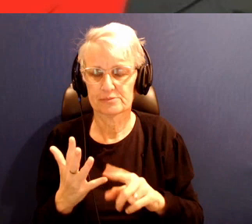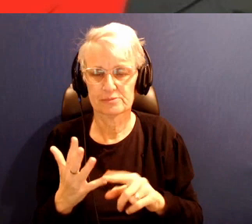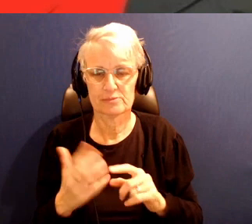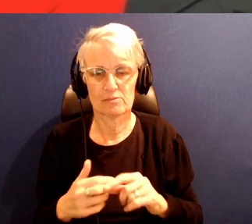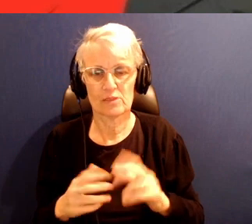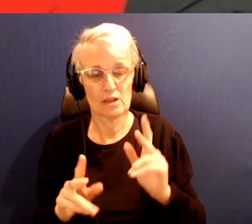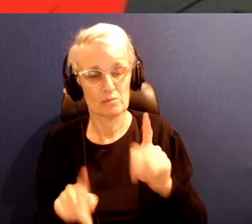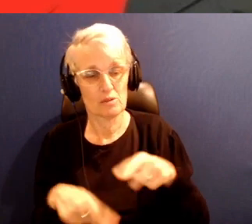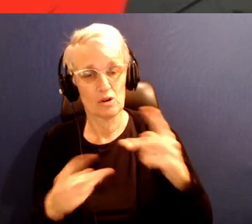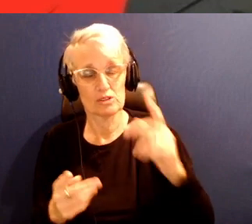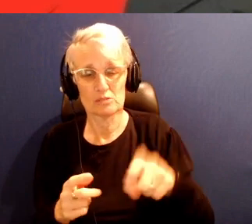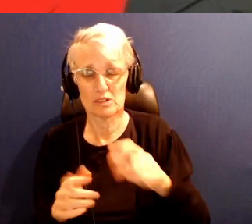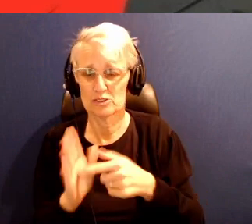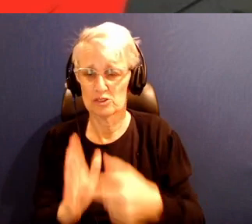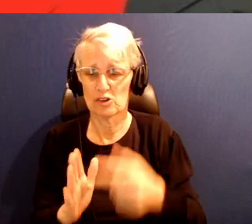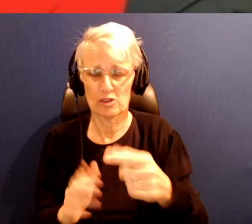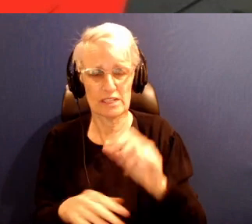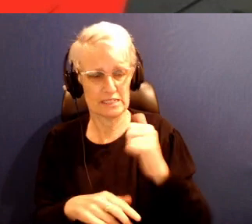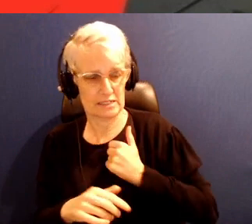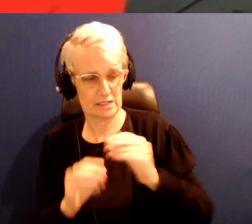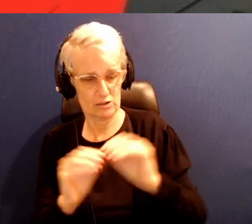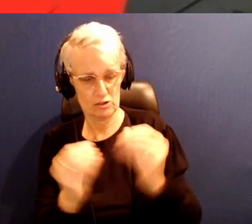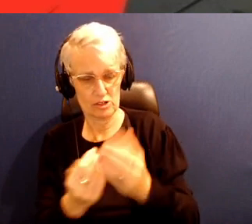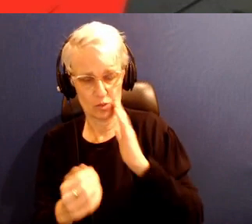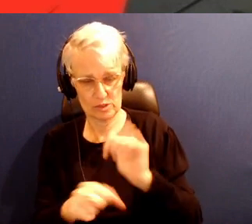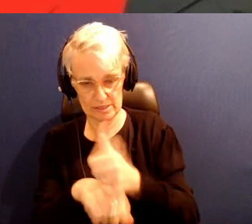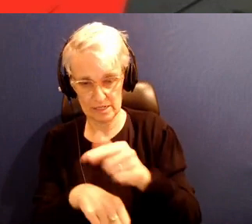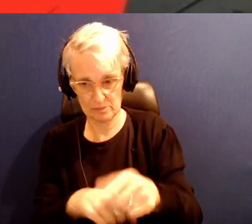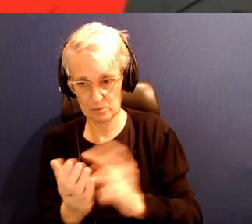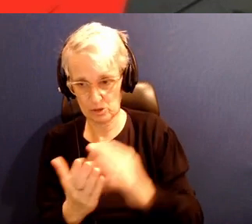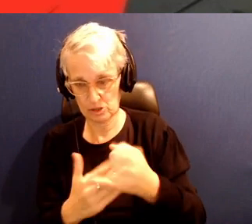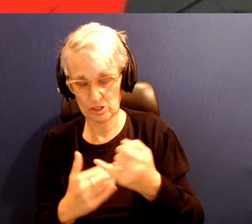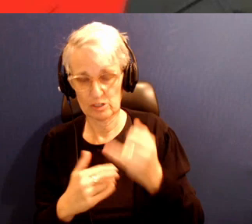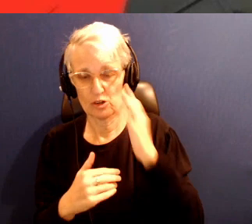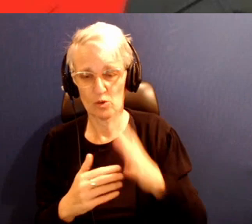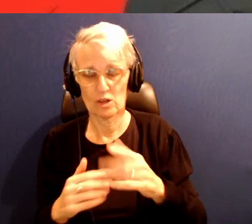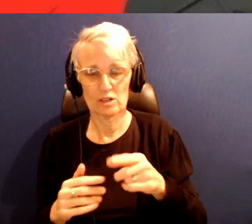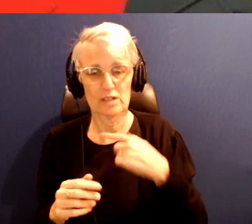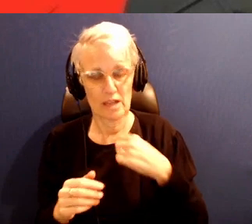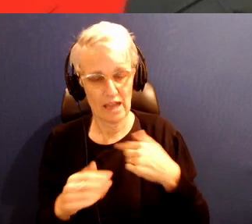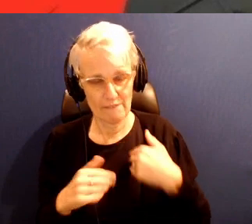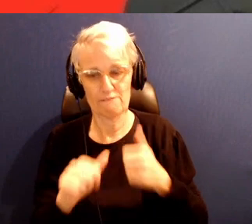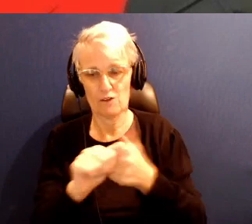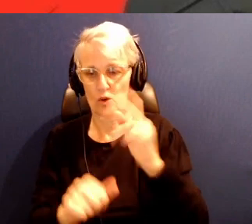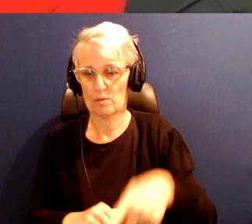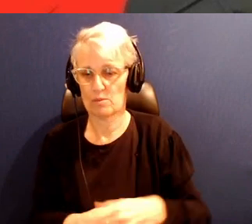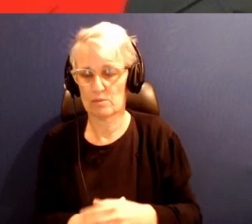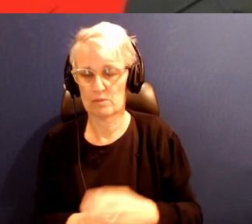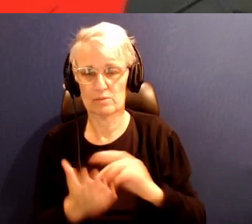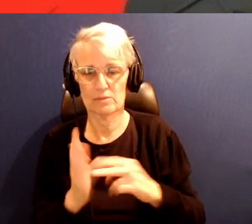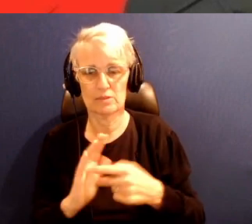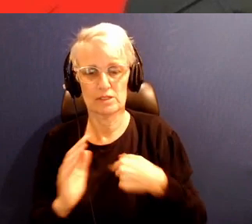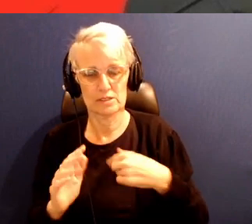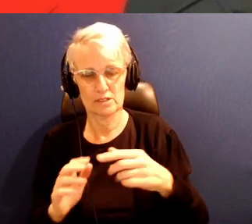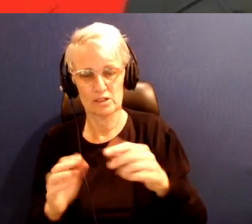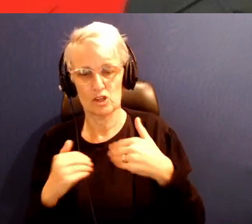5. Proposals must demonstrate how the Canadian organization that will implement the project will ensure a follow up so that both